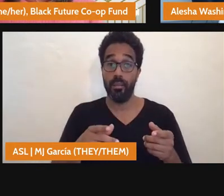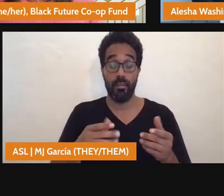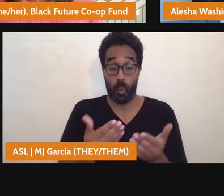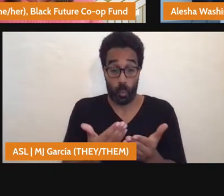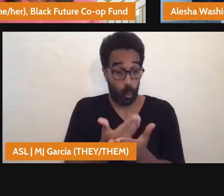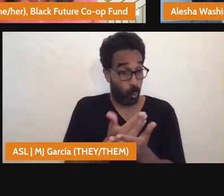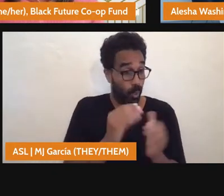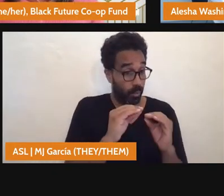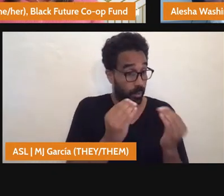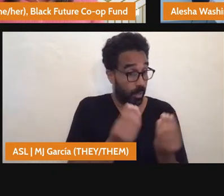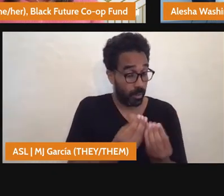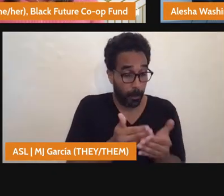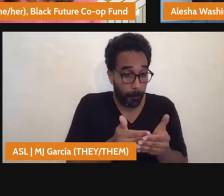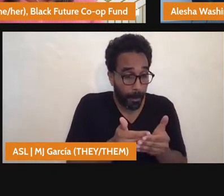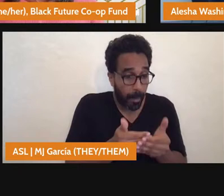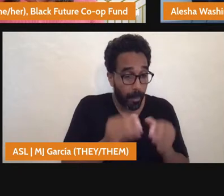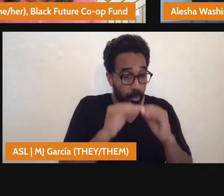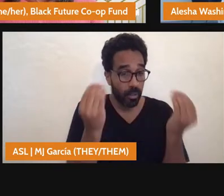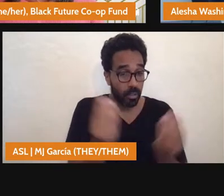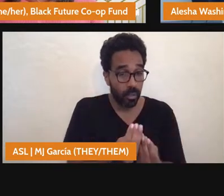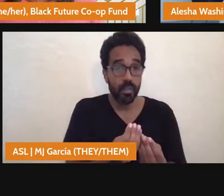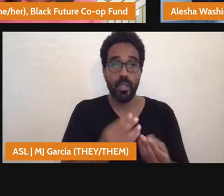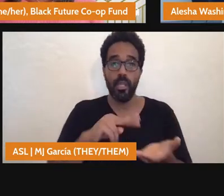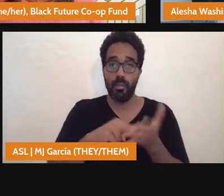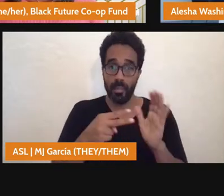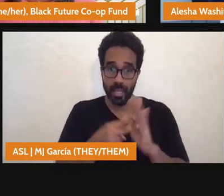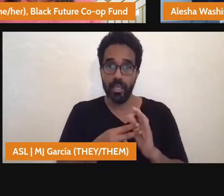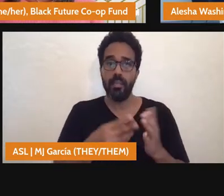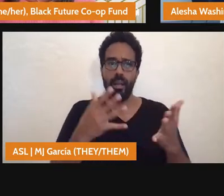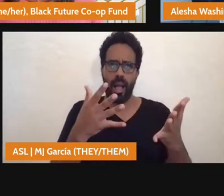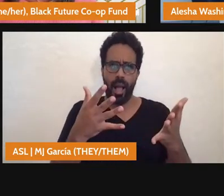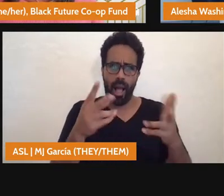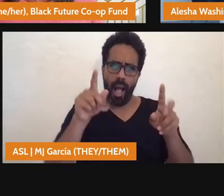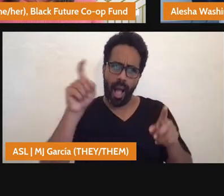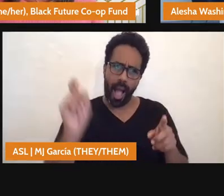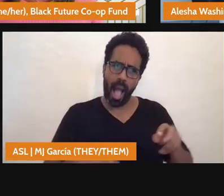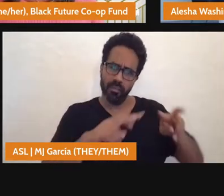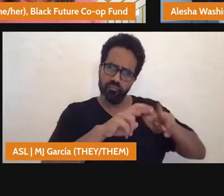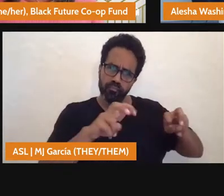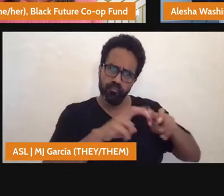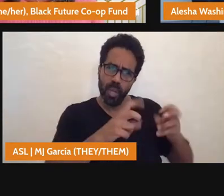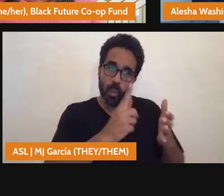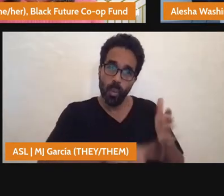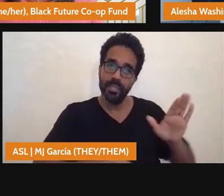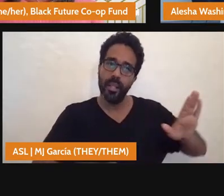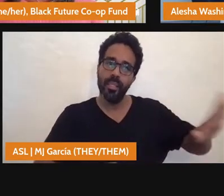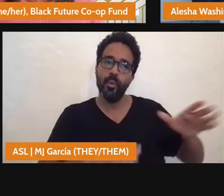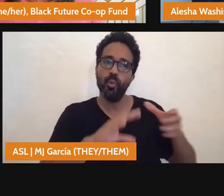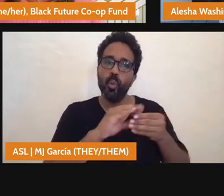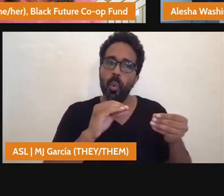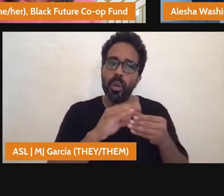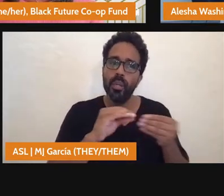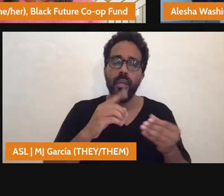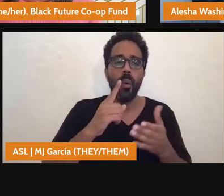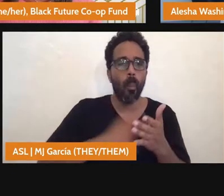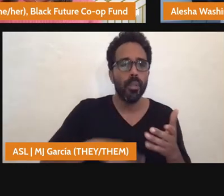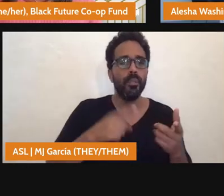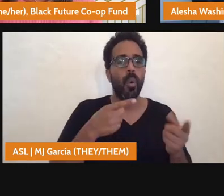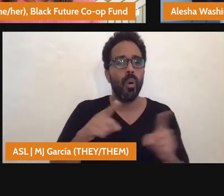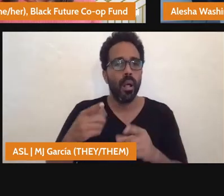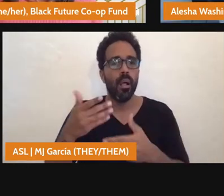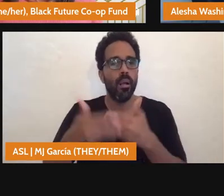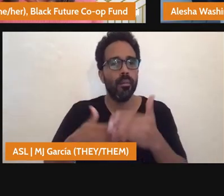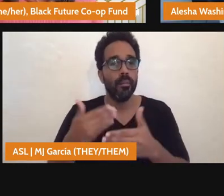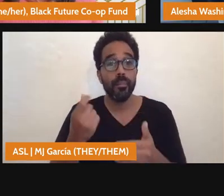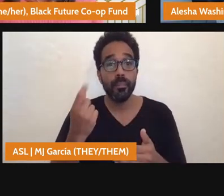have limited capacity, we're creating more burden on them to do that kind of work, right? So we have to get thoughtful about the ways that we use the process